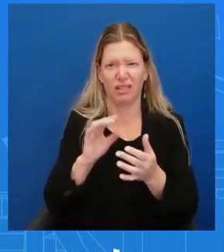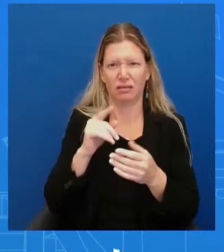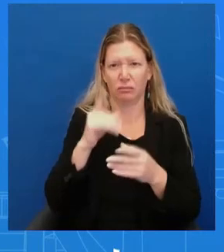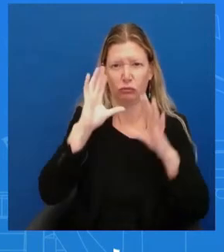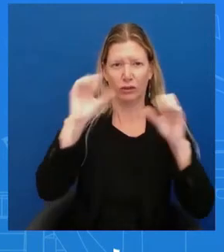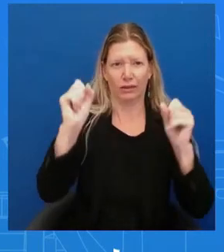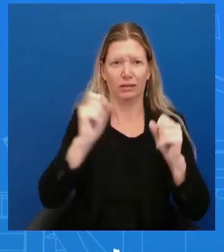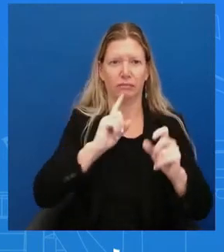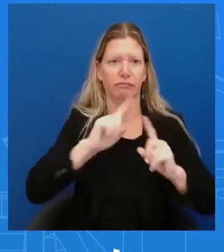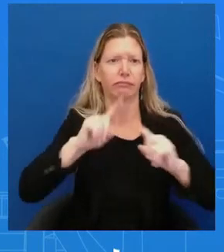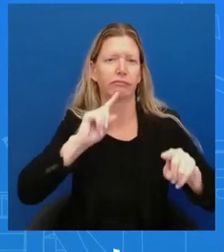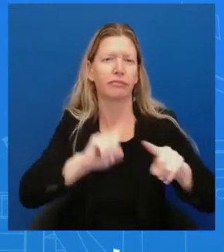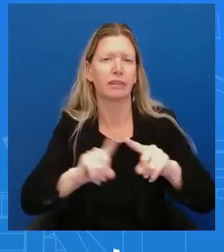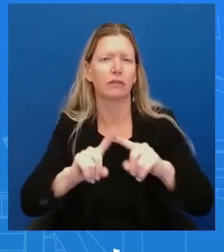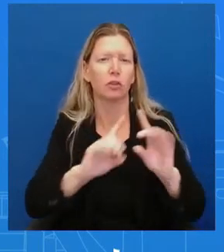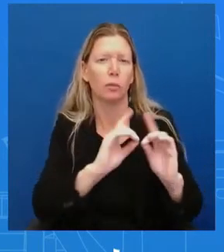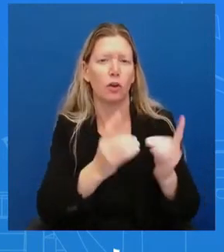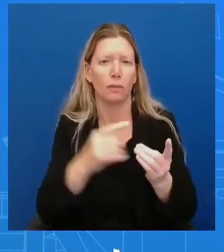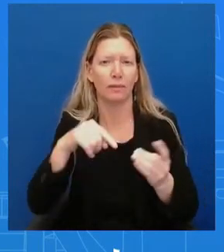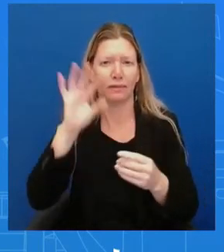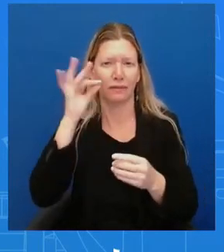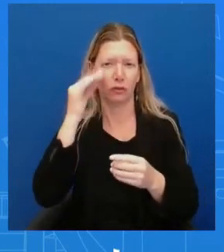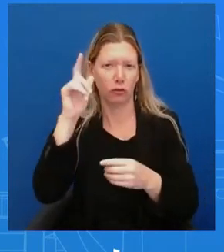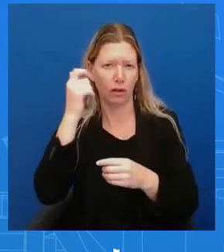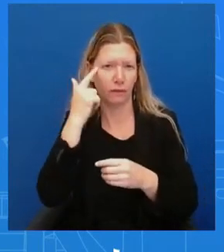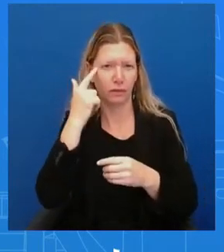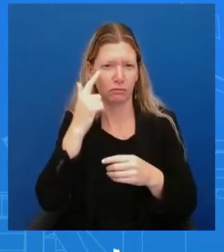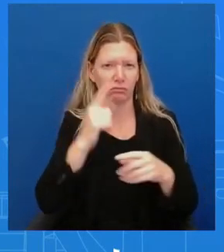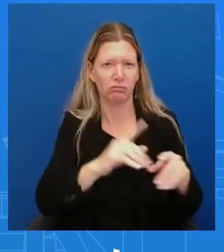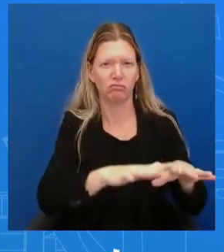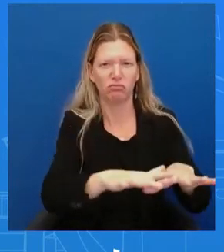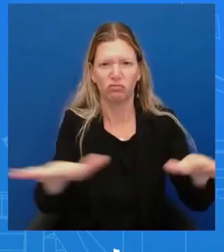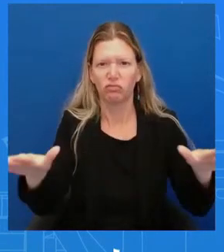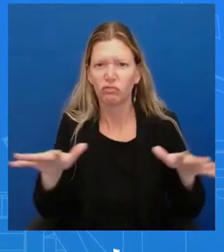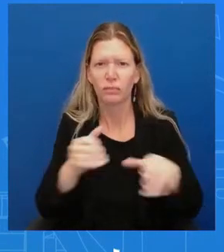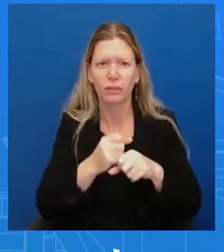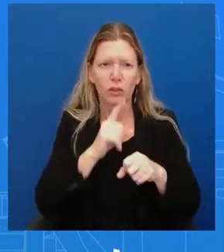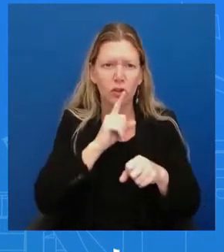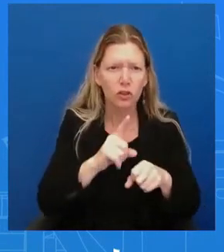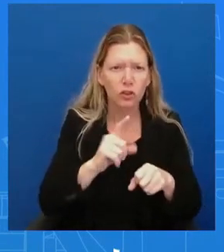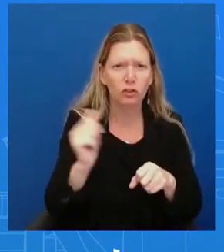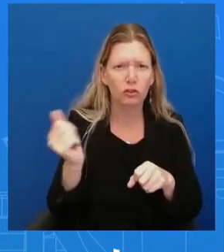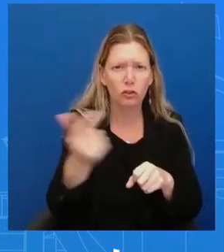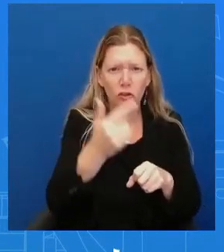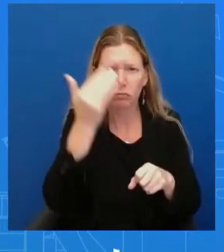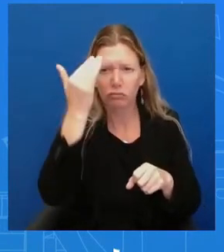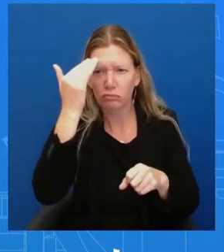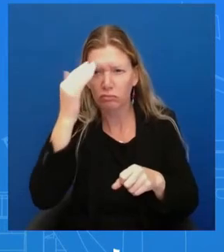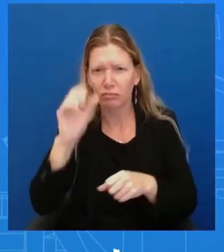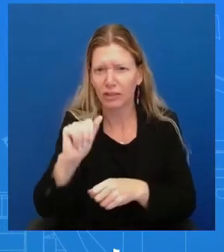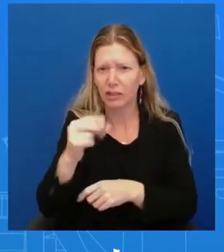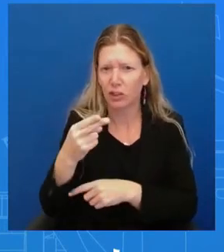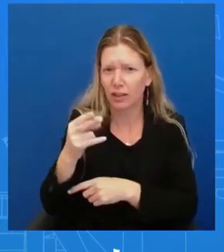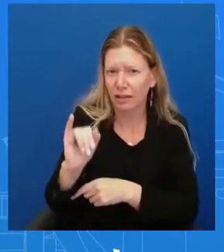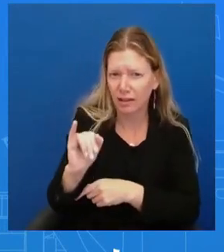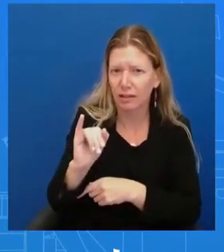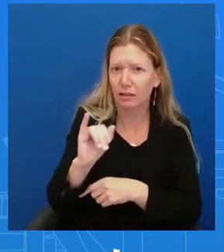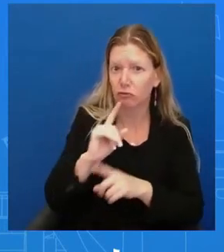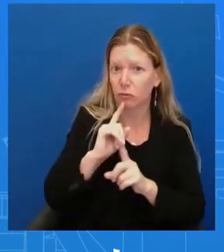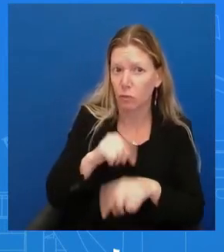government personnel and their families who report AHIs receive the support and timely access to medical care that they need,